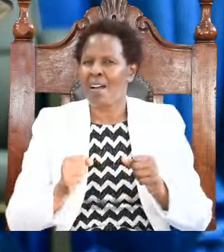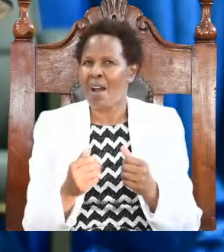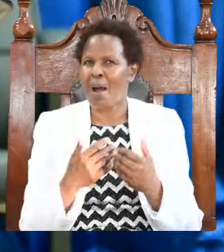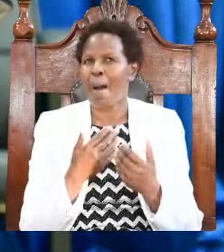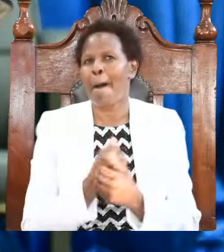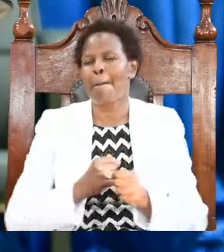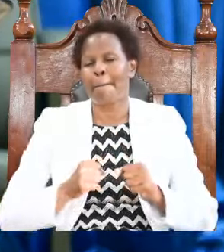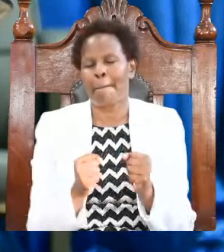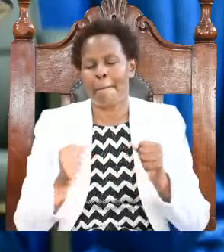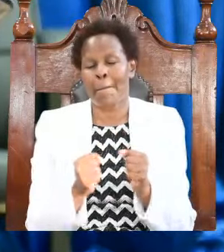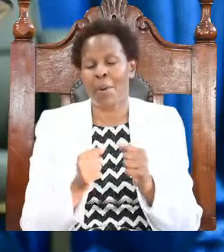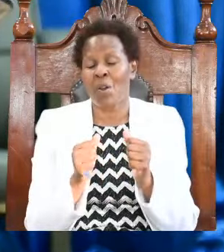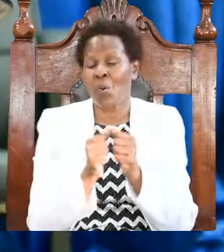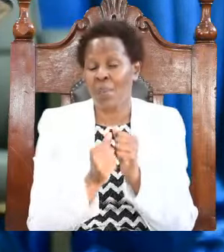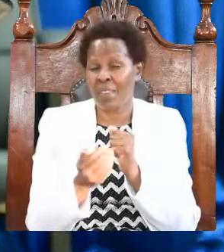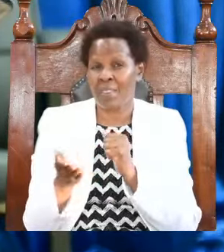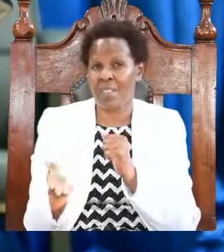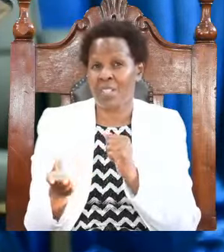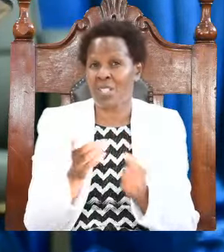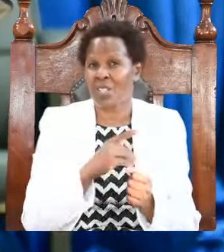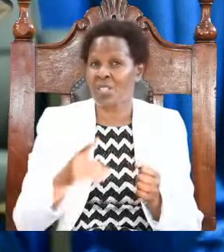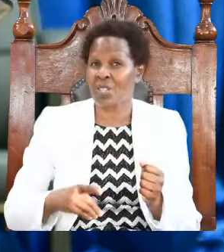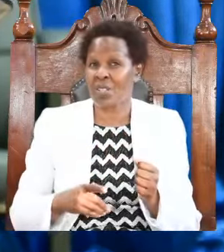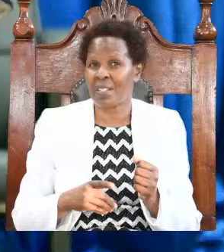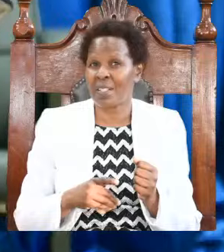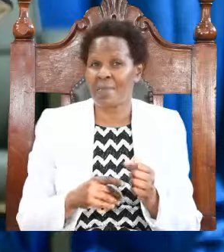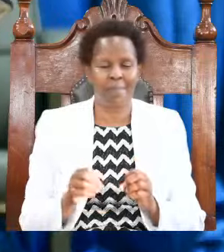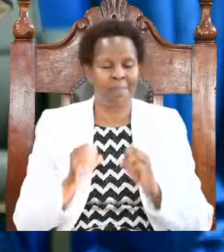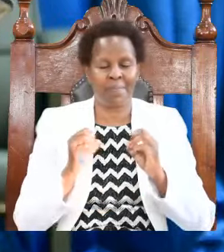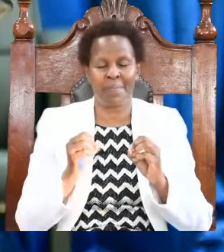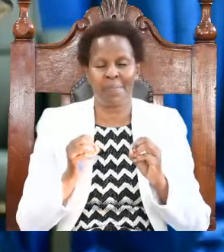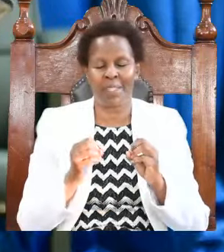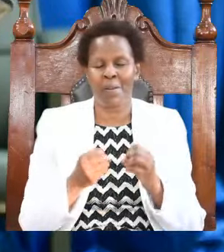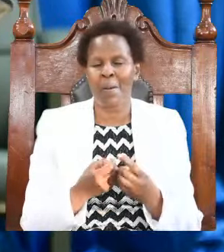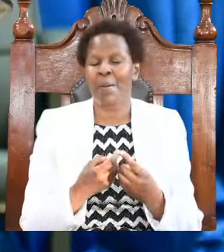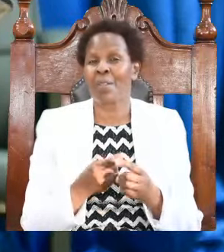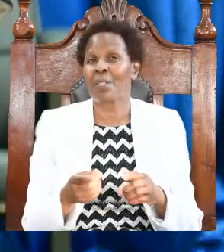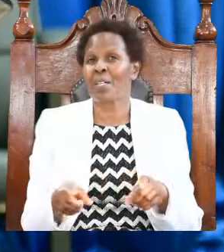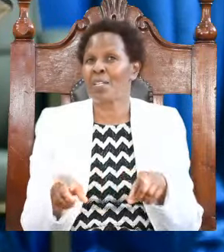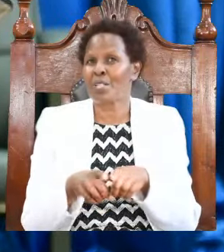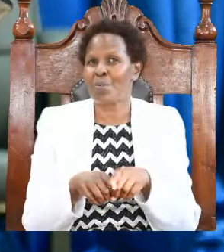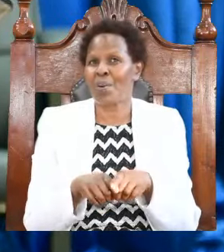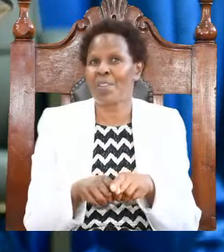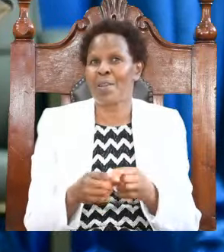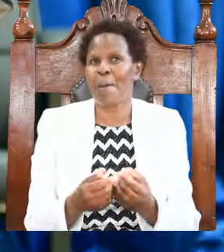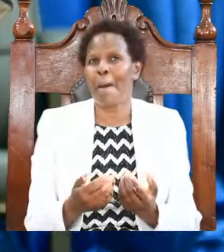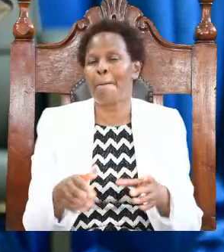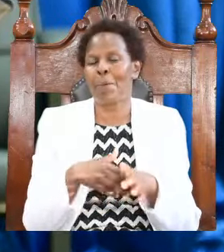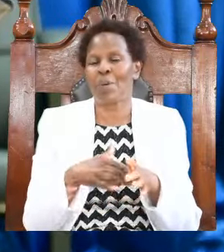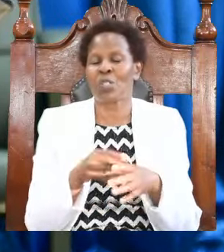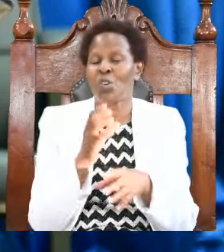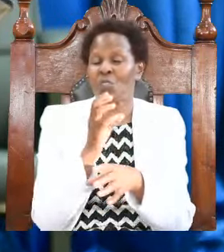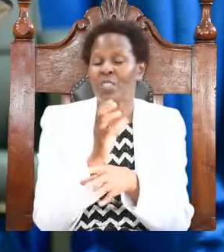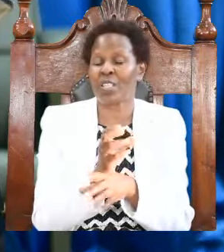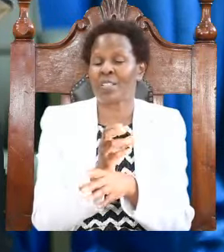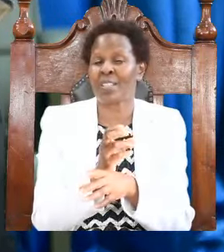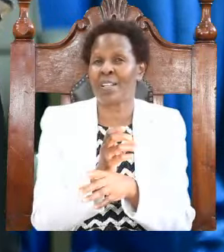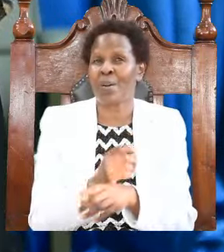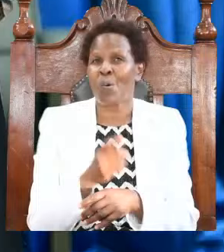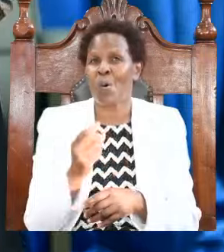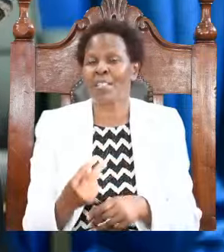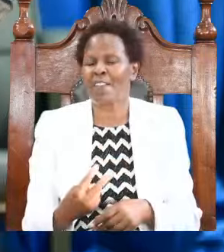with him as much as the church and the community out there was excited about what he was doing. He even visited him